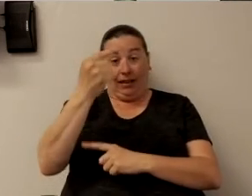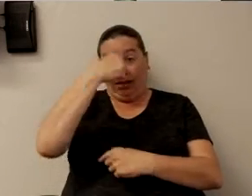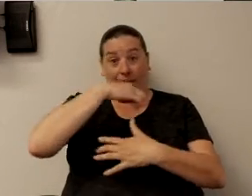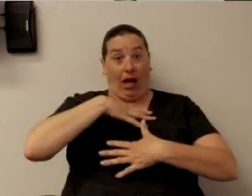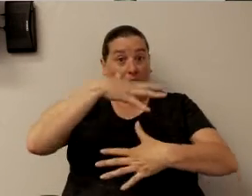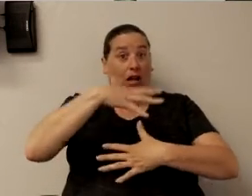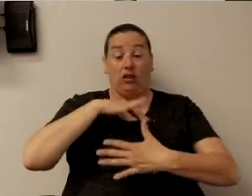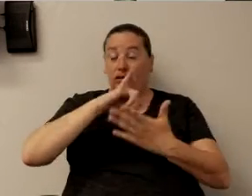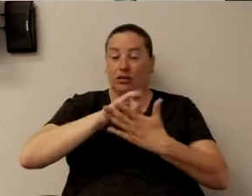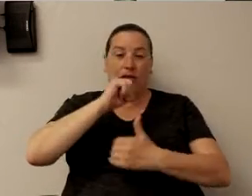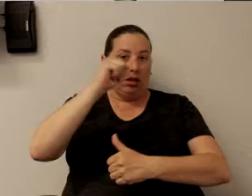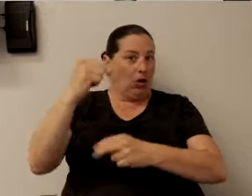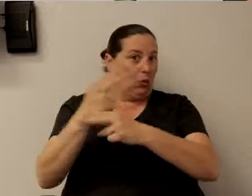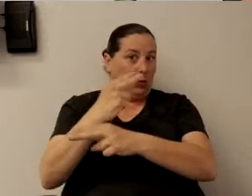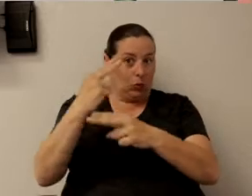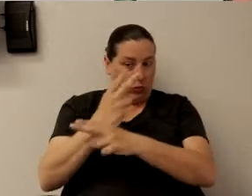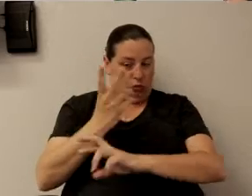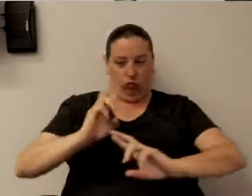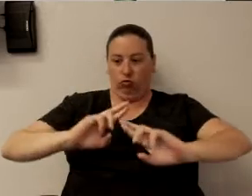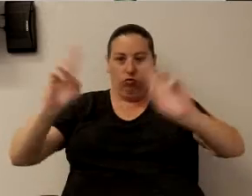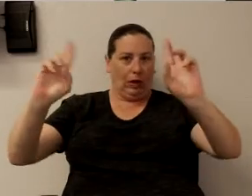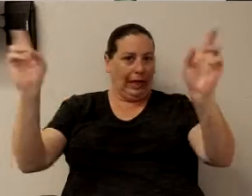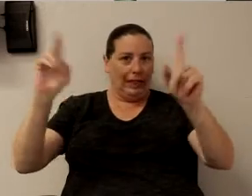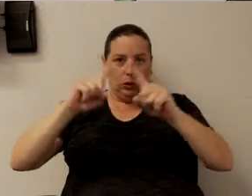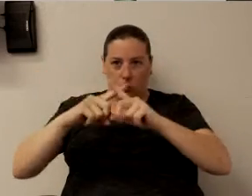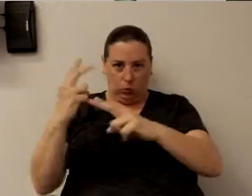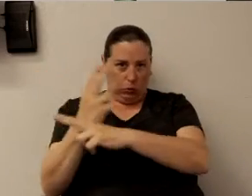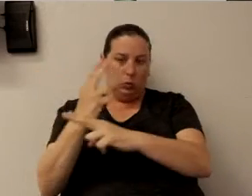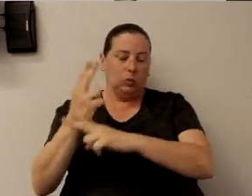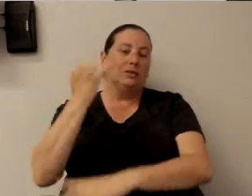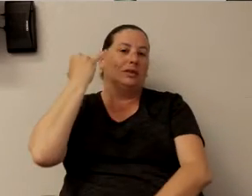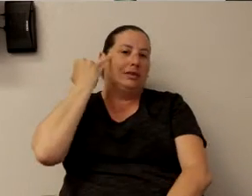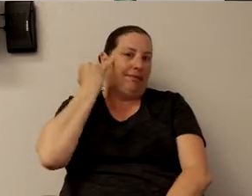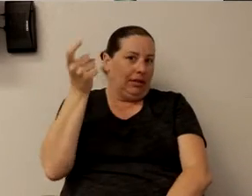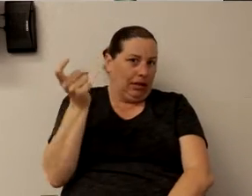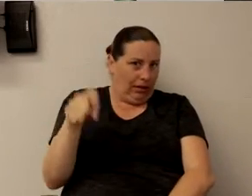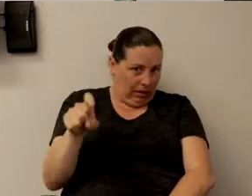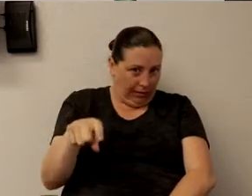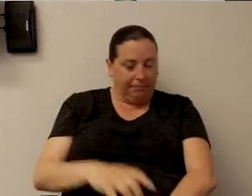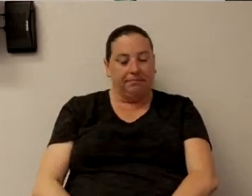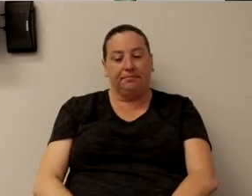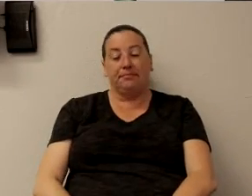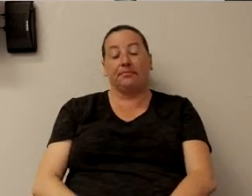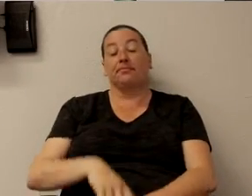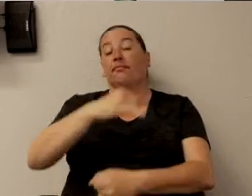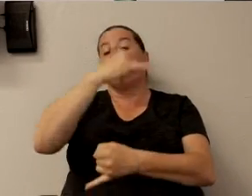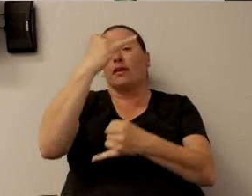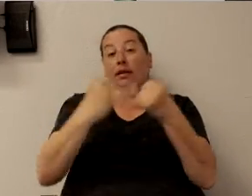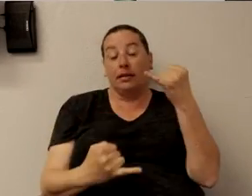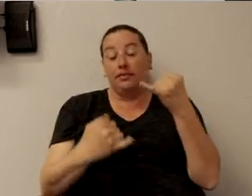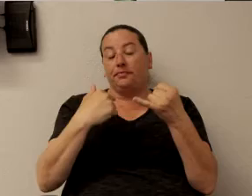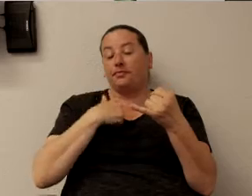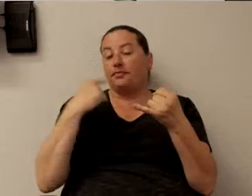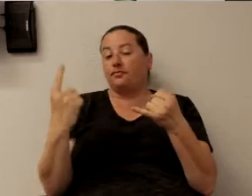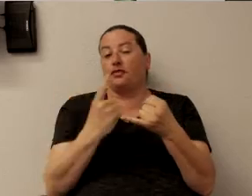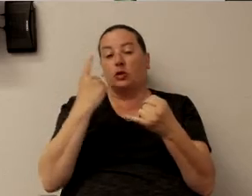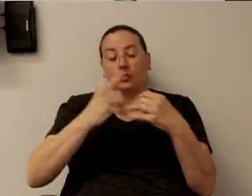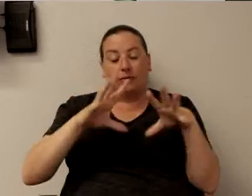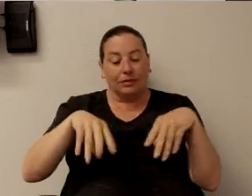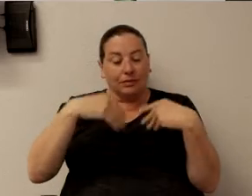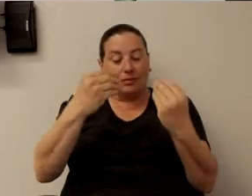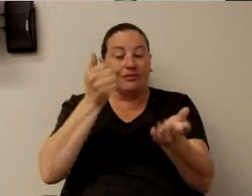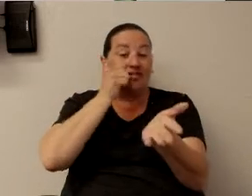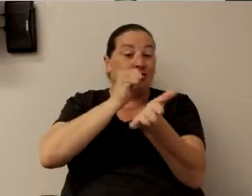unused and ready to be put into service should that need occur. And then lastly, I've always given you every week just